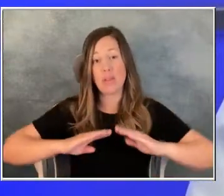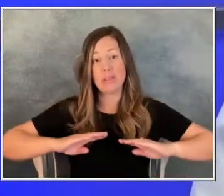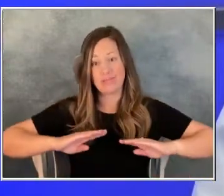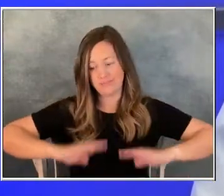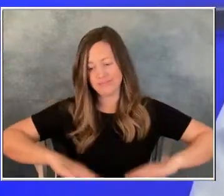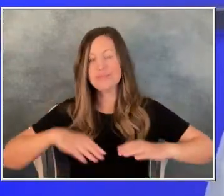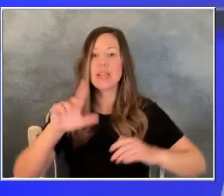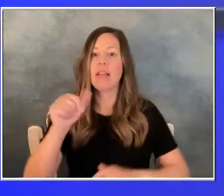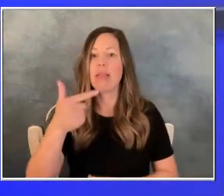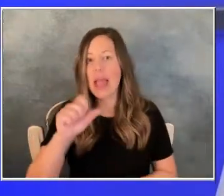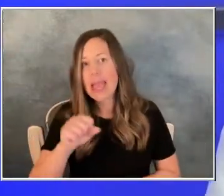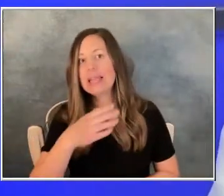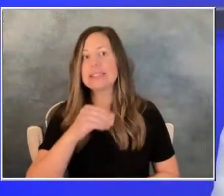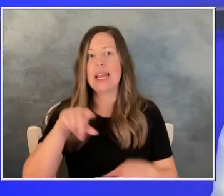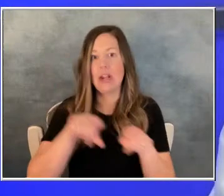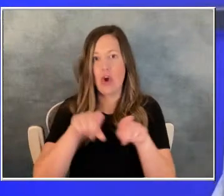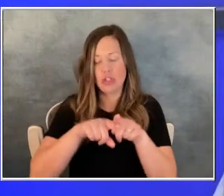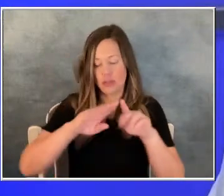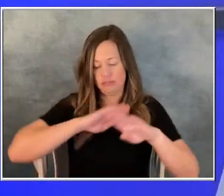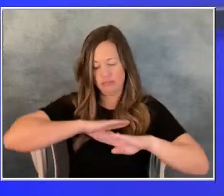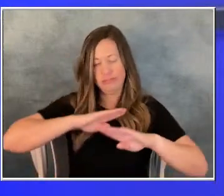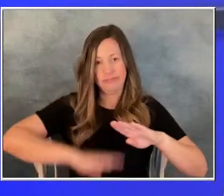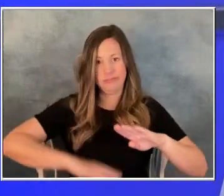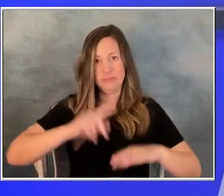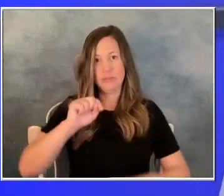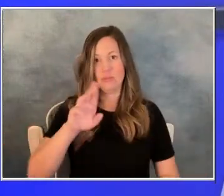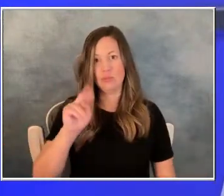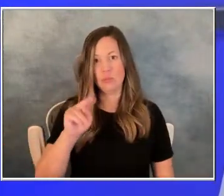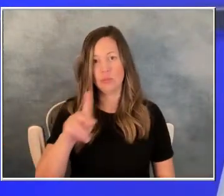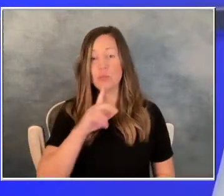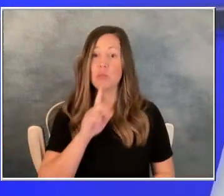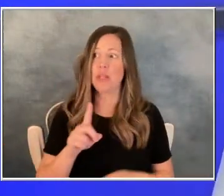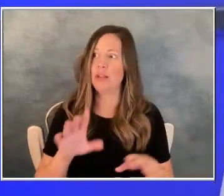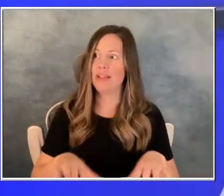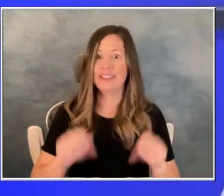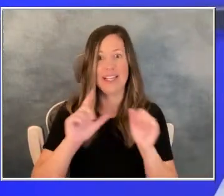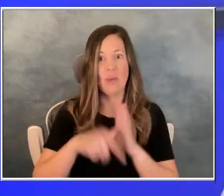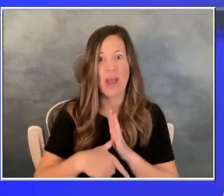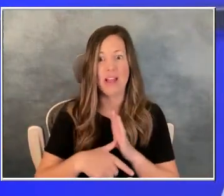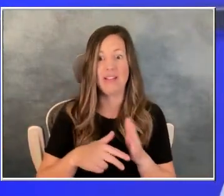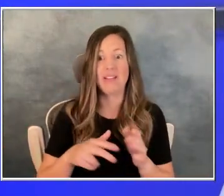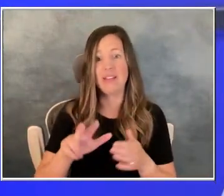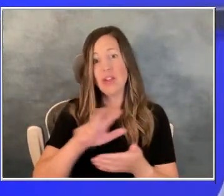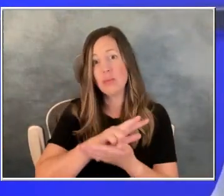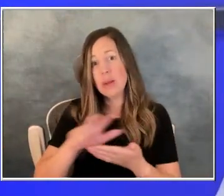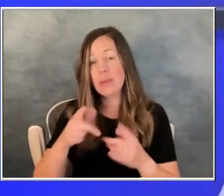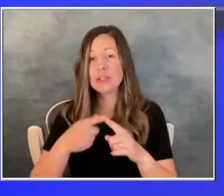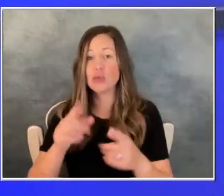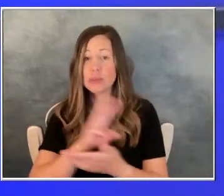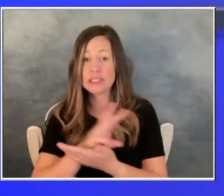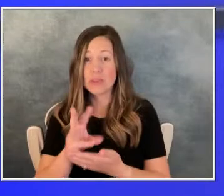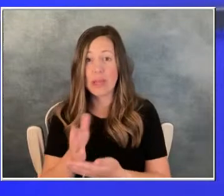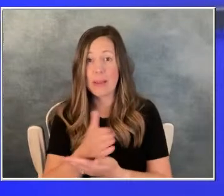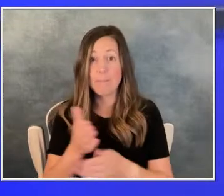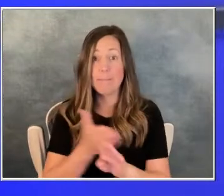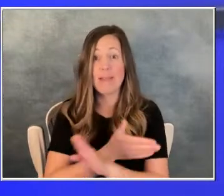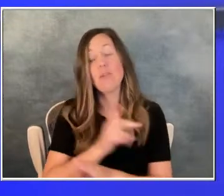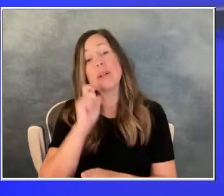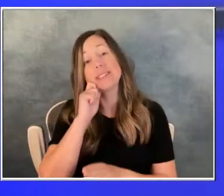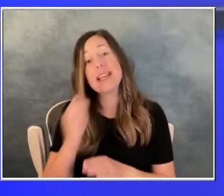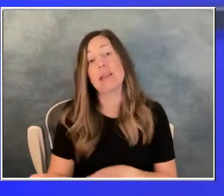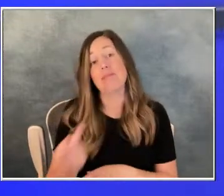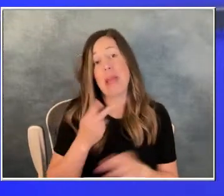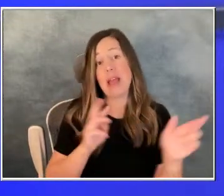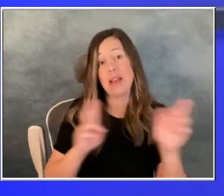the anterior trunk. It takes a while. It takes between 3 to 6 weeks to start getting those grown skin back, but it